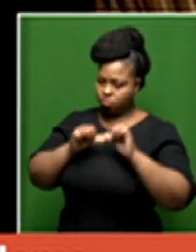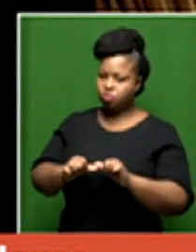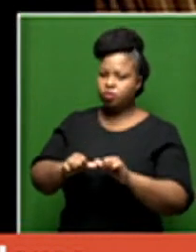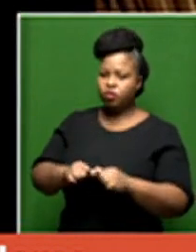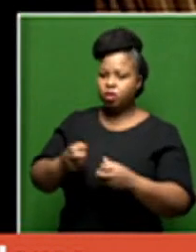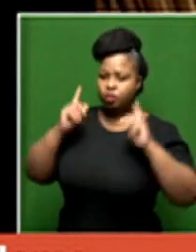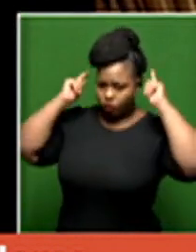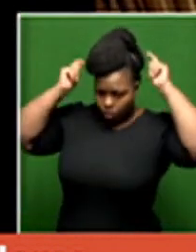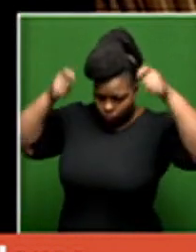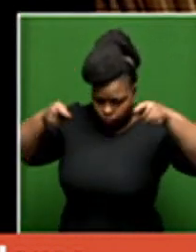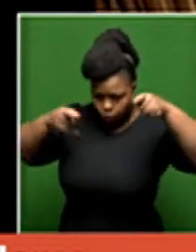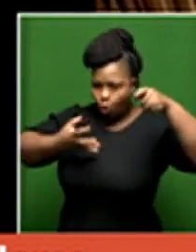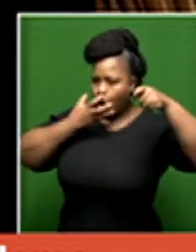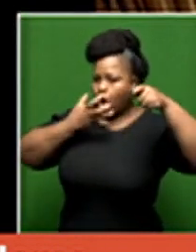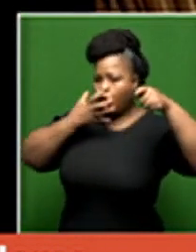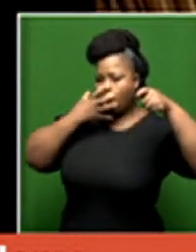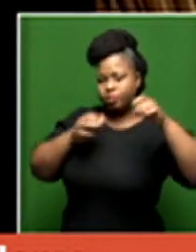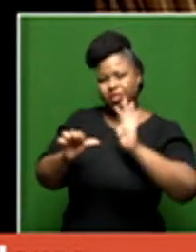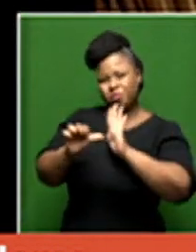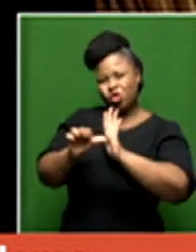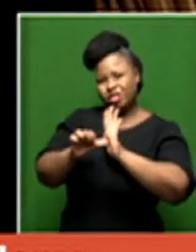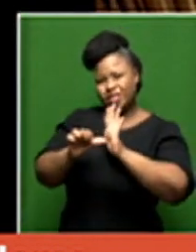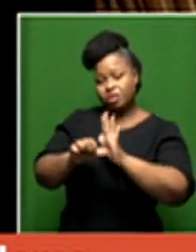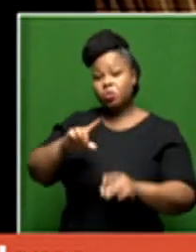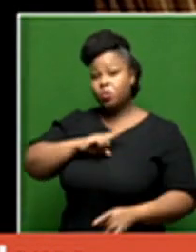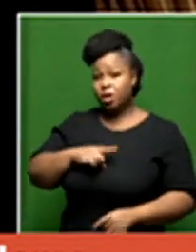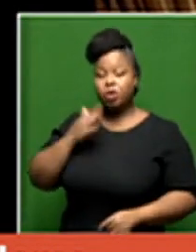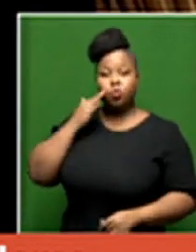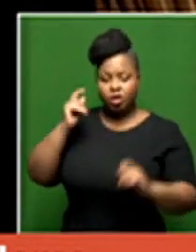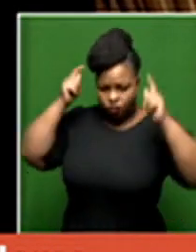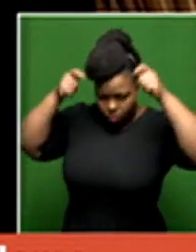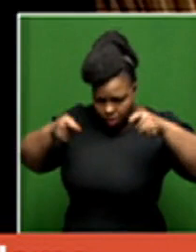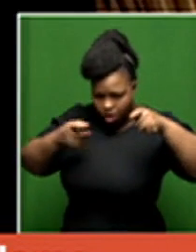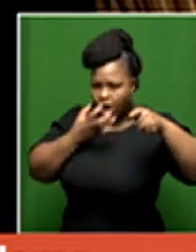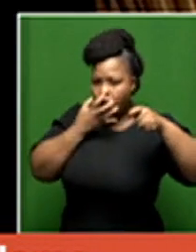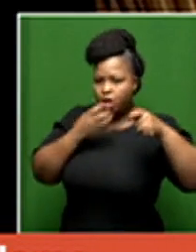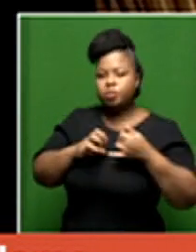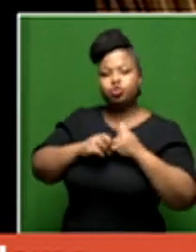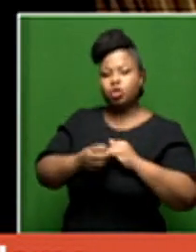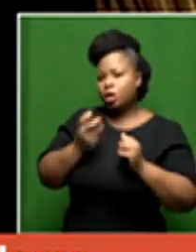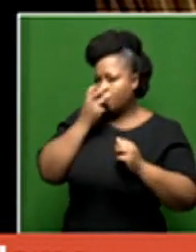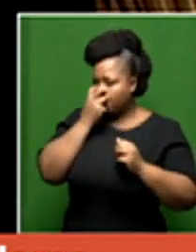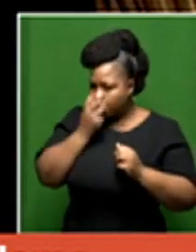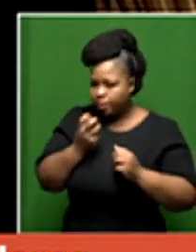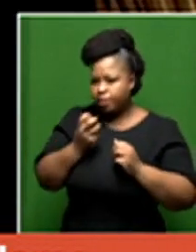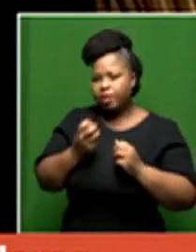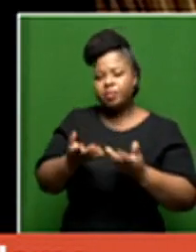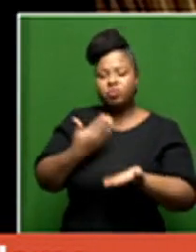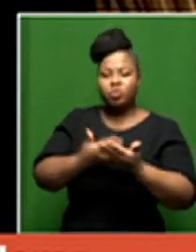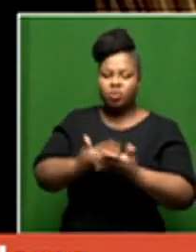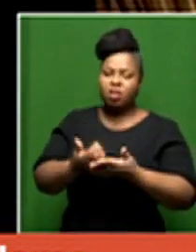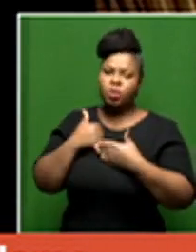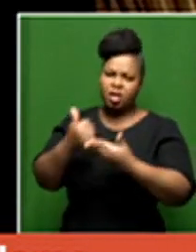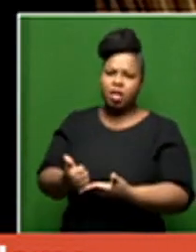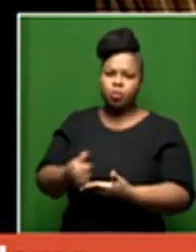the steaming. Steaming is very important, and especially after you steam, try and blow the nose. You may benefit